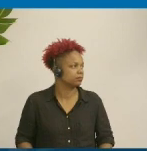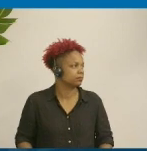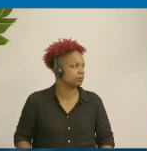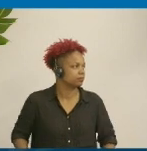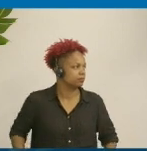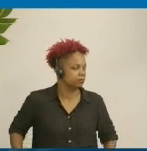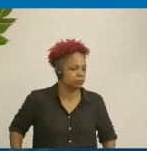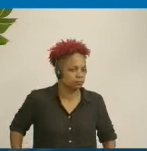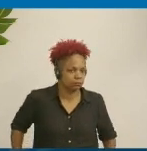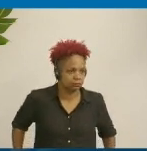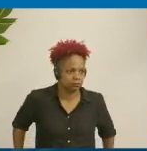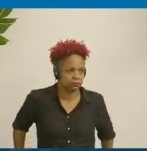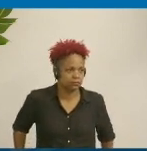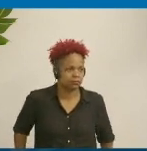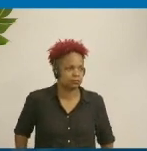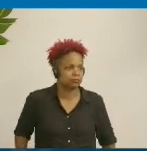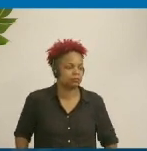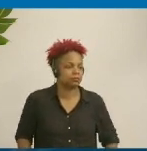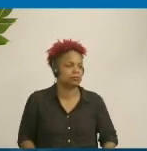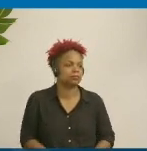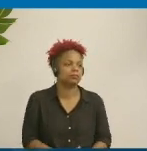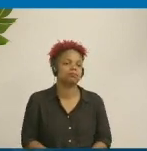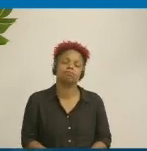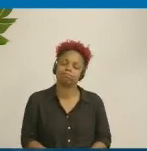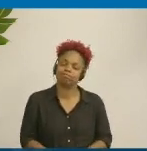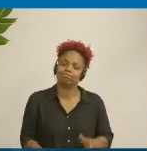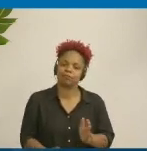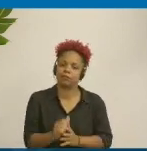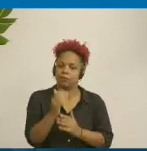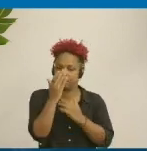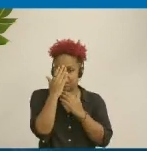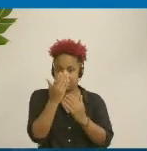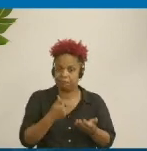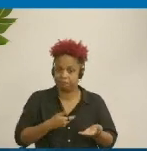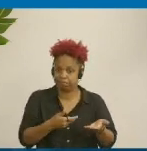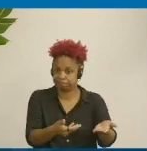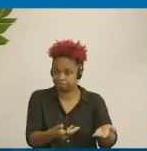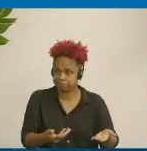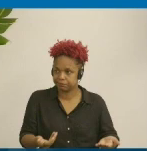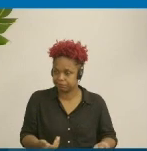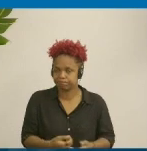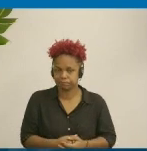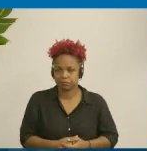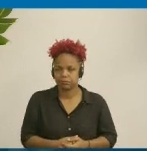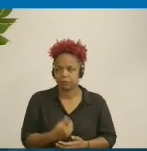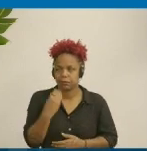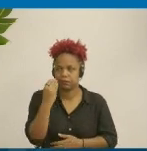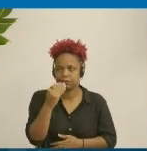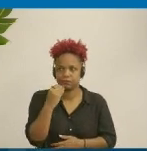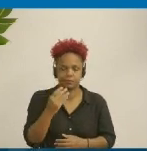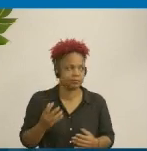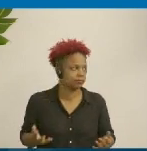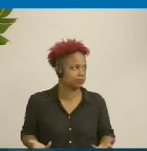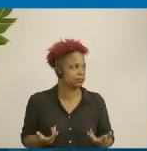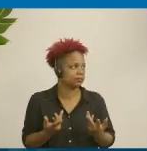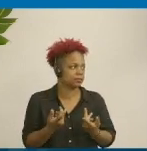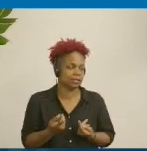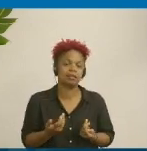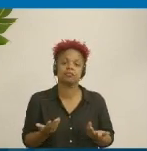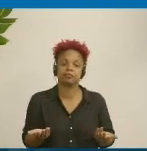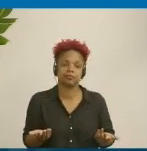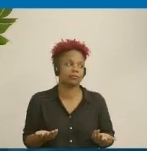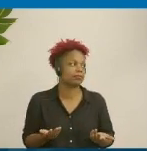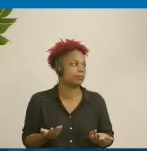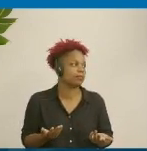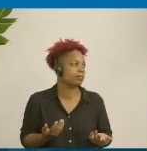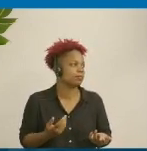has been an amazing experience being here, and I also love Rio, so it's nice to be here again. And I'm really lucky to be talking about